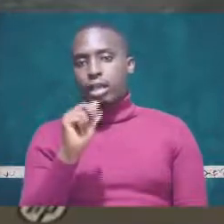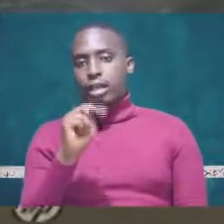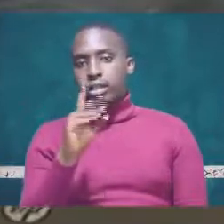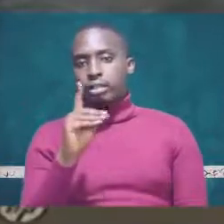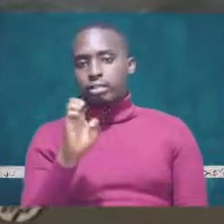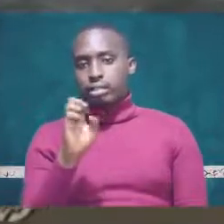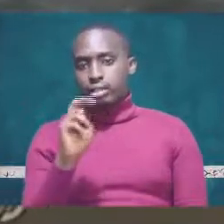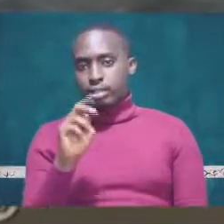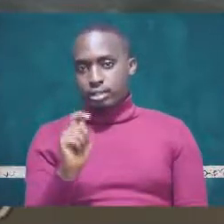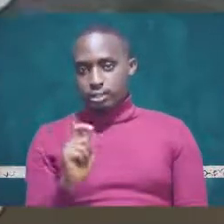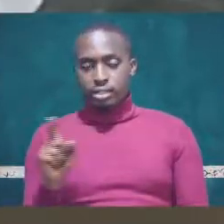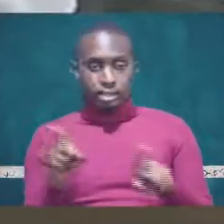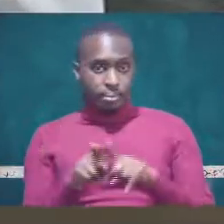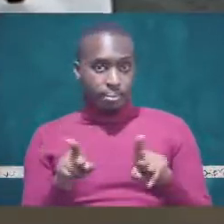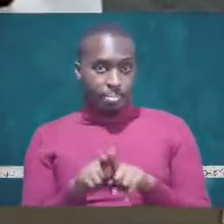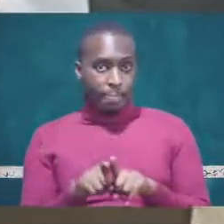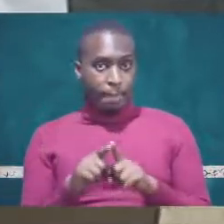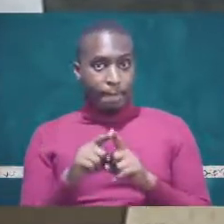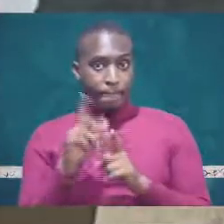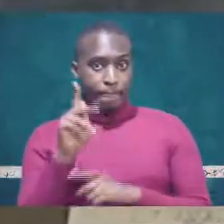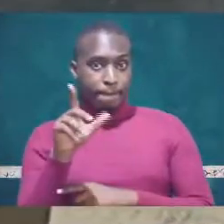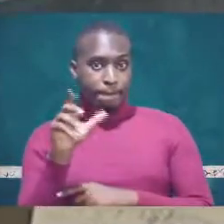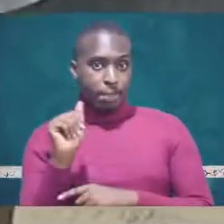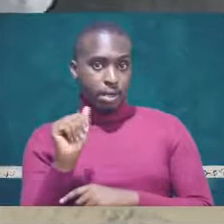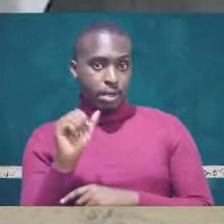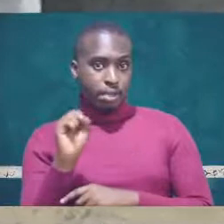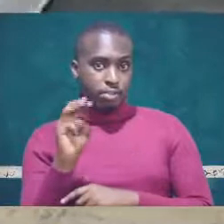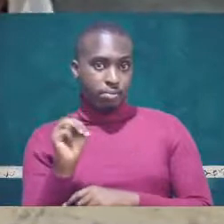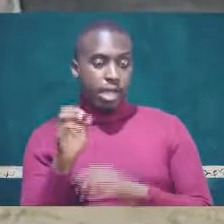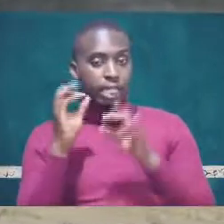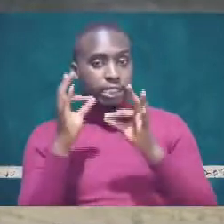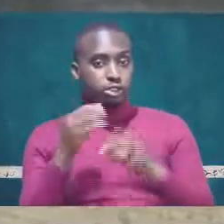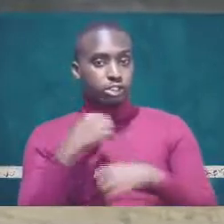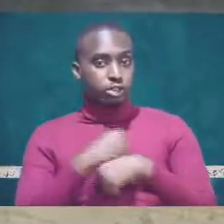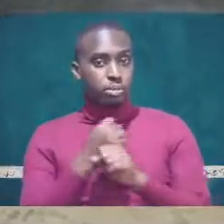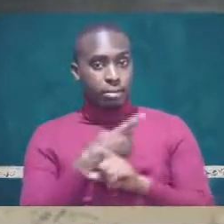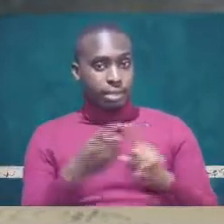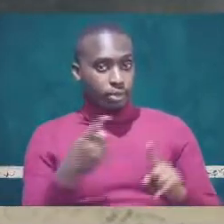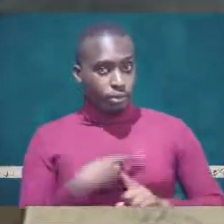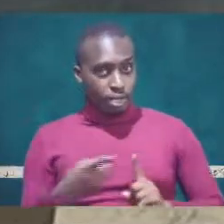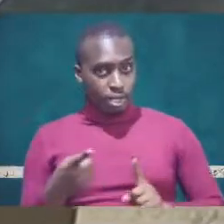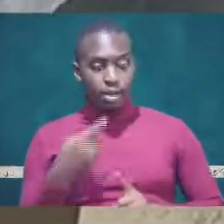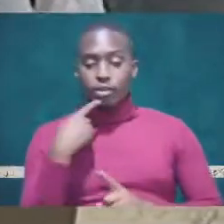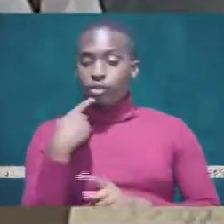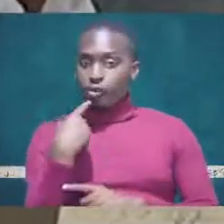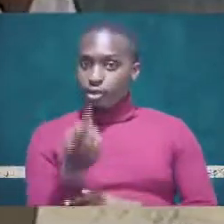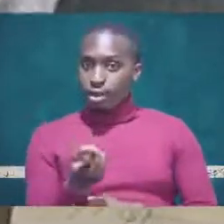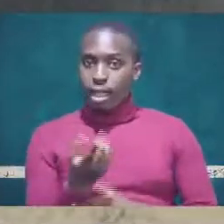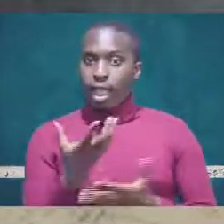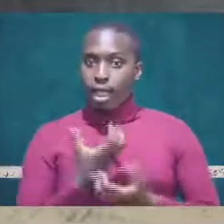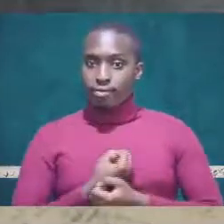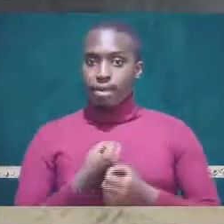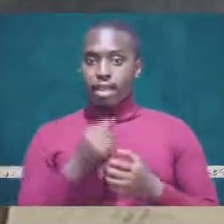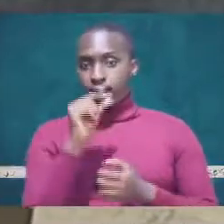the tissue fluid is similar to the plasma, but what makes it be differ from the plasma is having